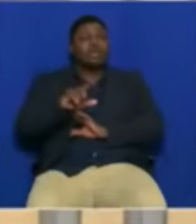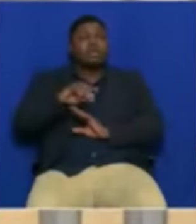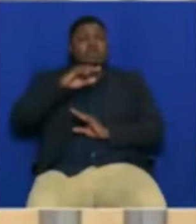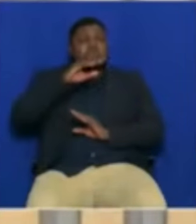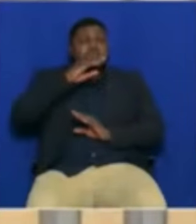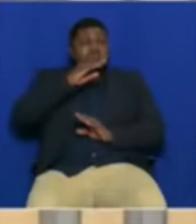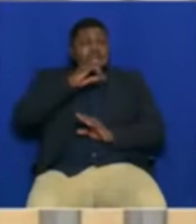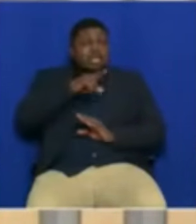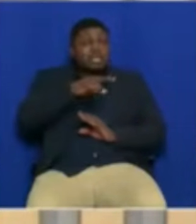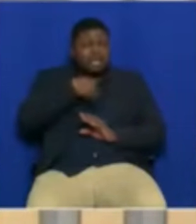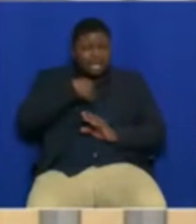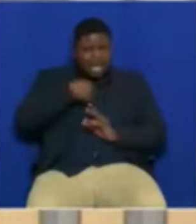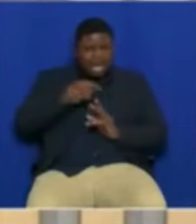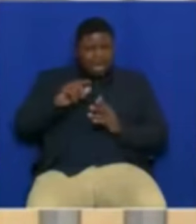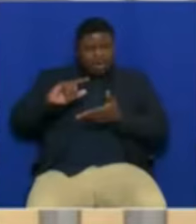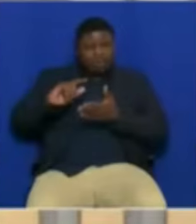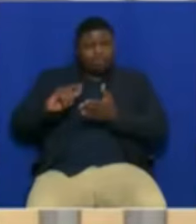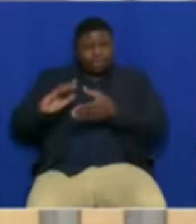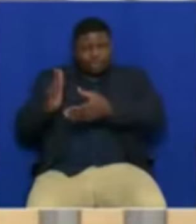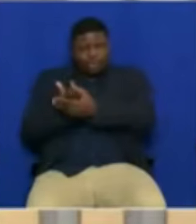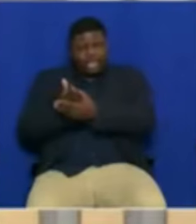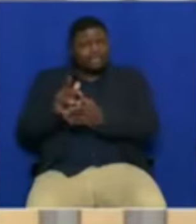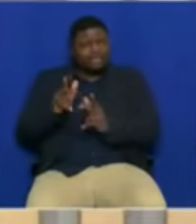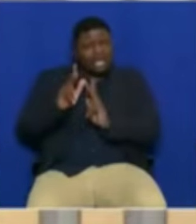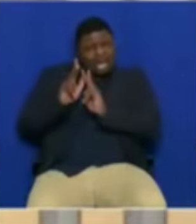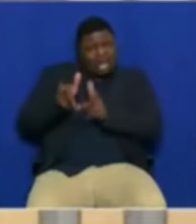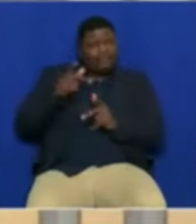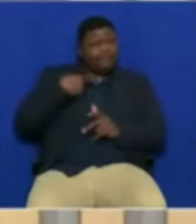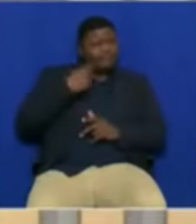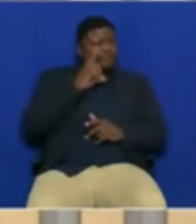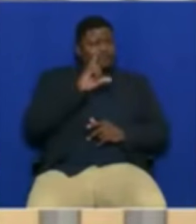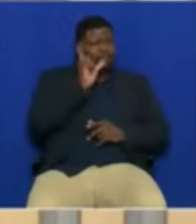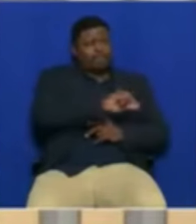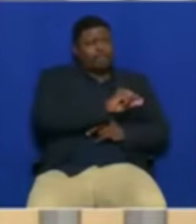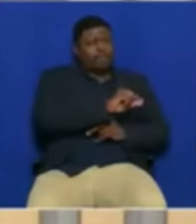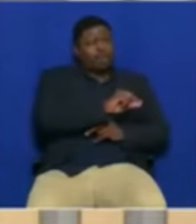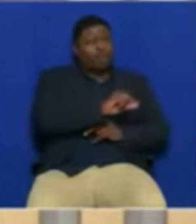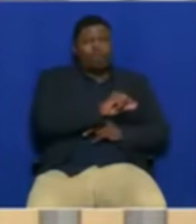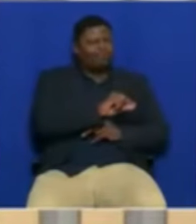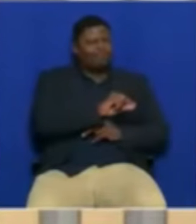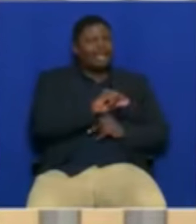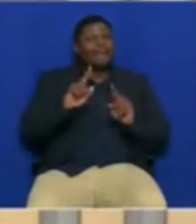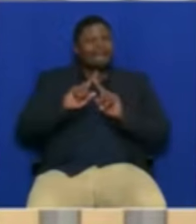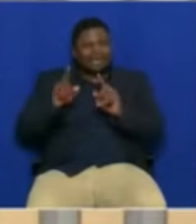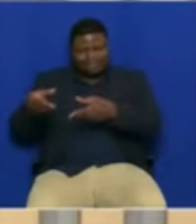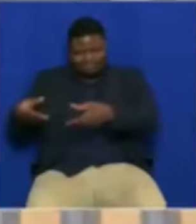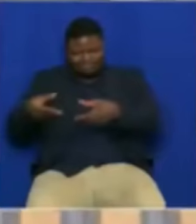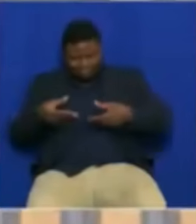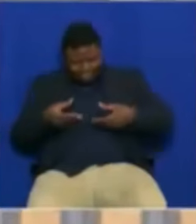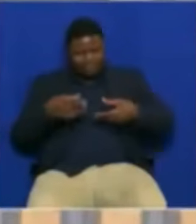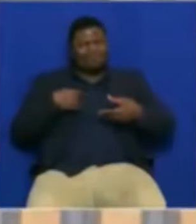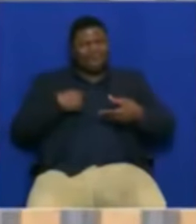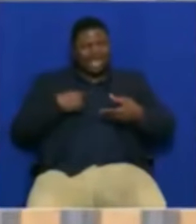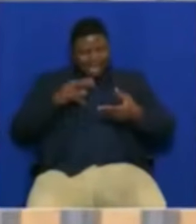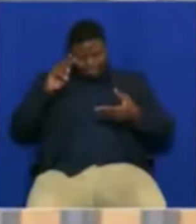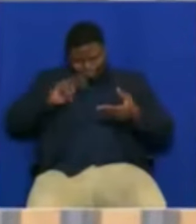at the docket, I looked further into it, I investigated it. As I went on with the investigation, I looked